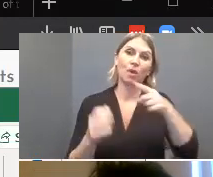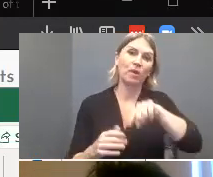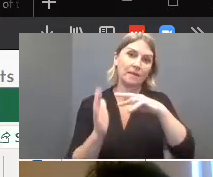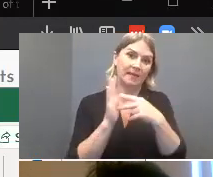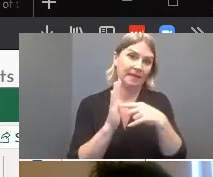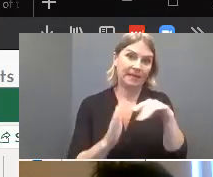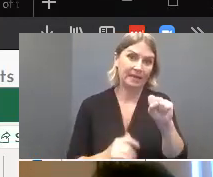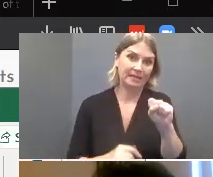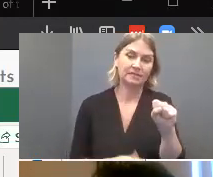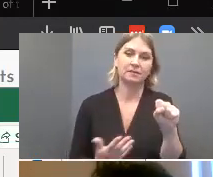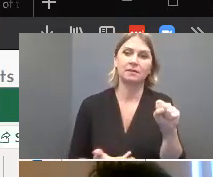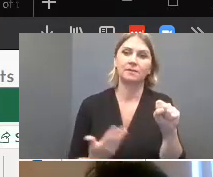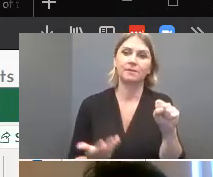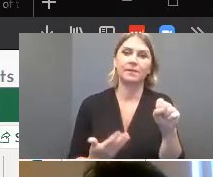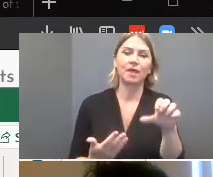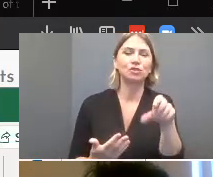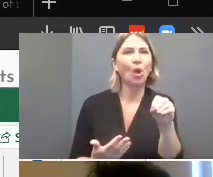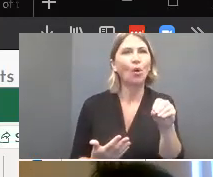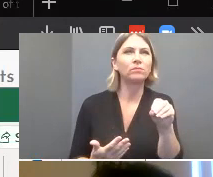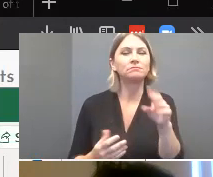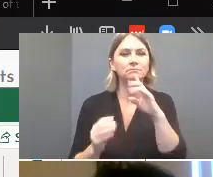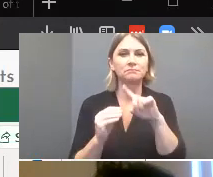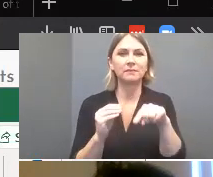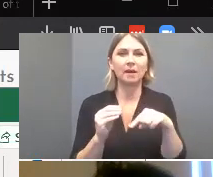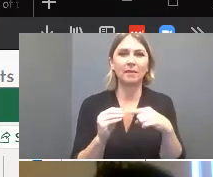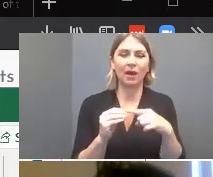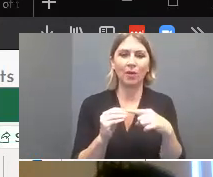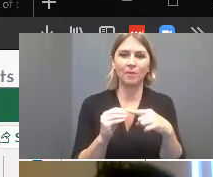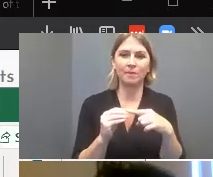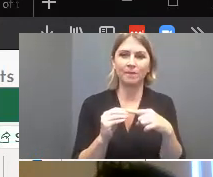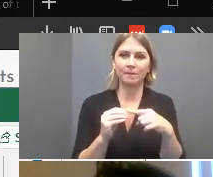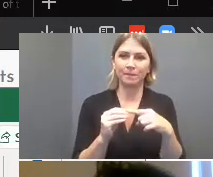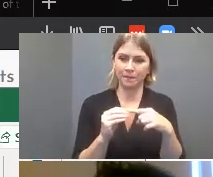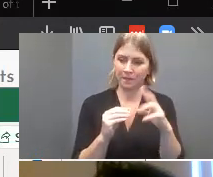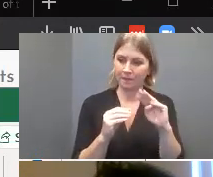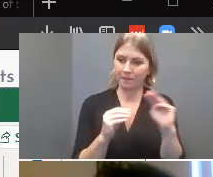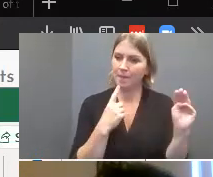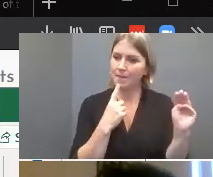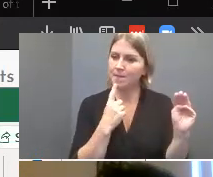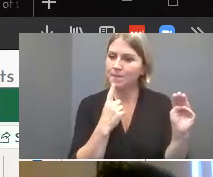is, so let's talk about, okay, how